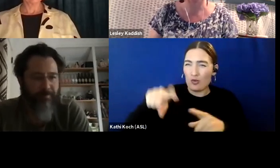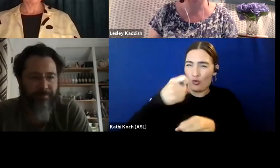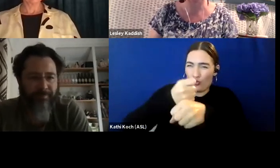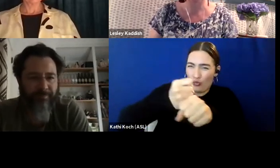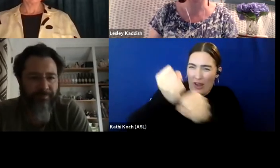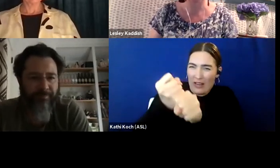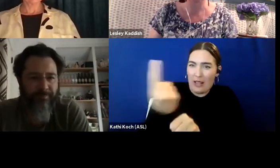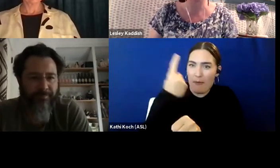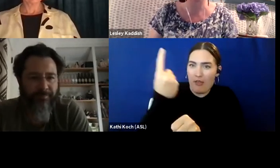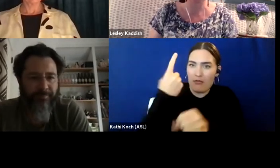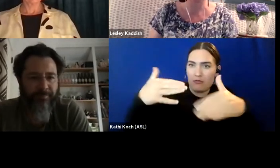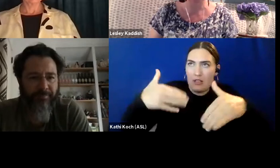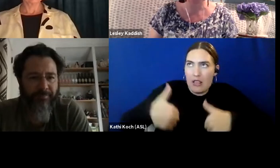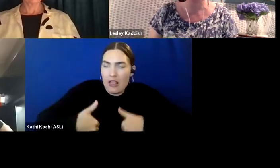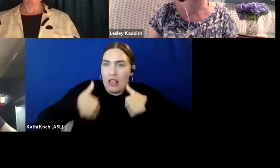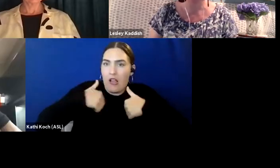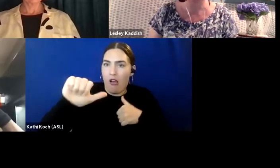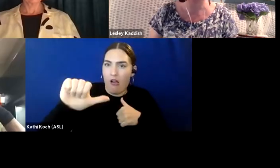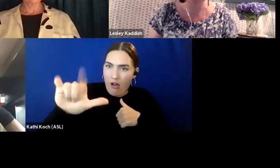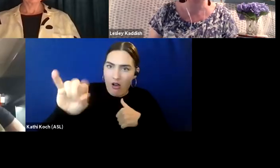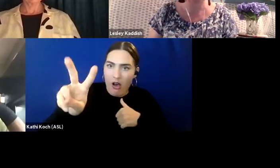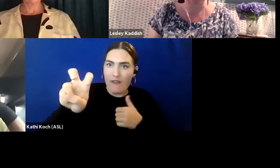feel like the first time each and every time.